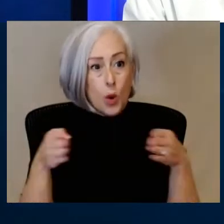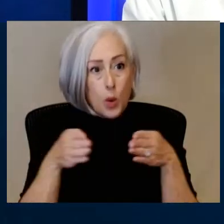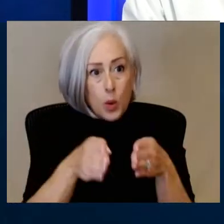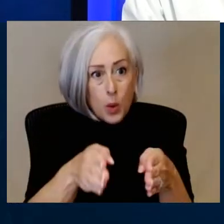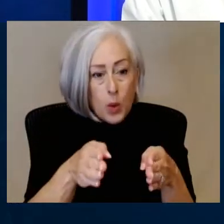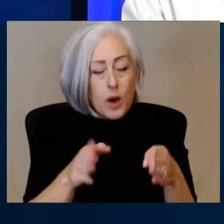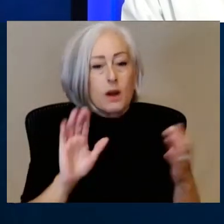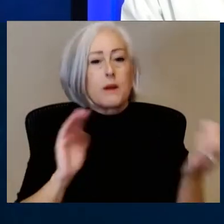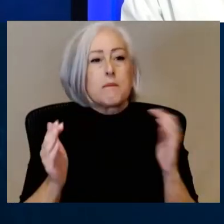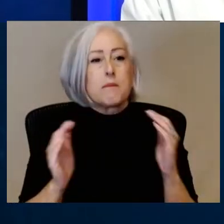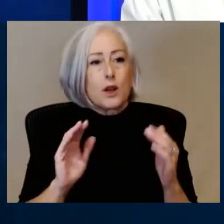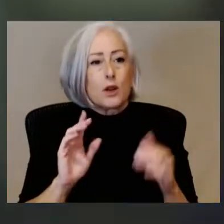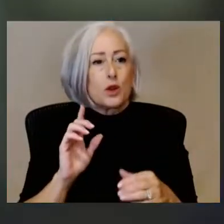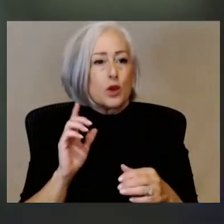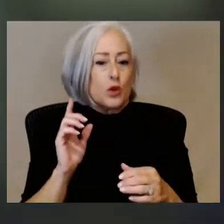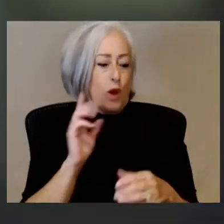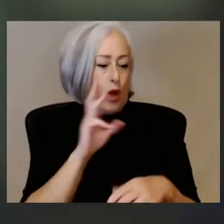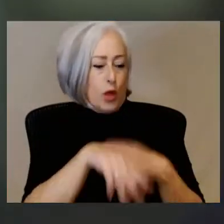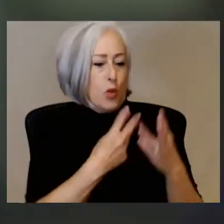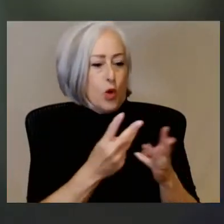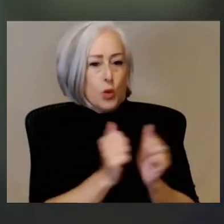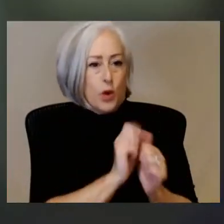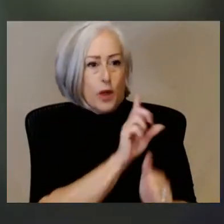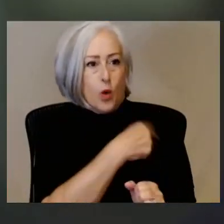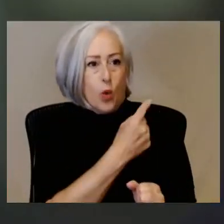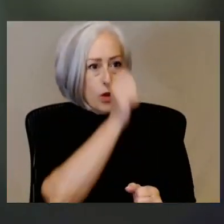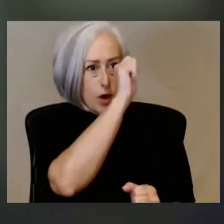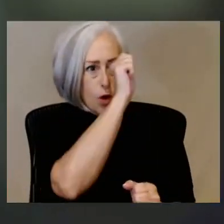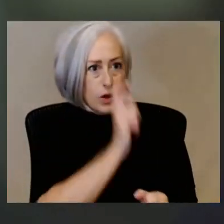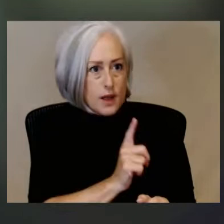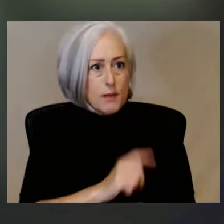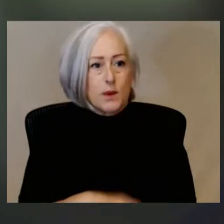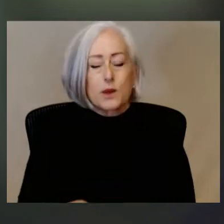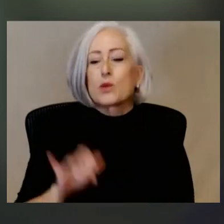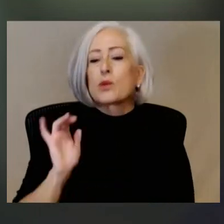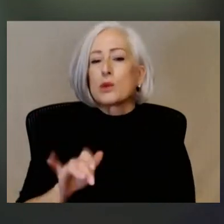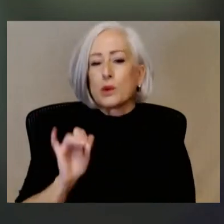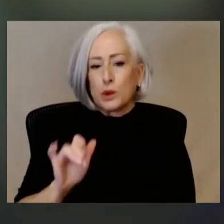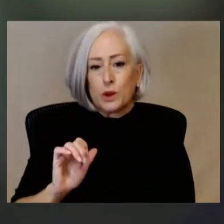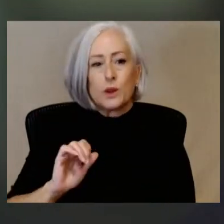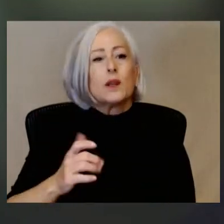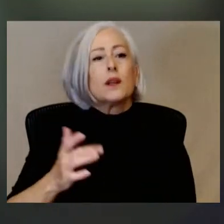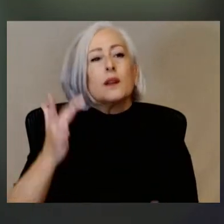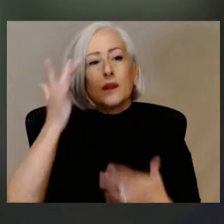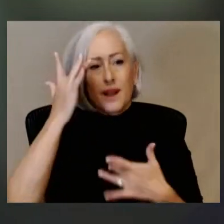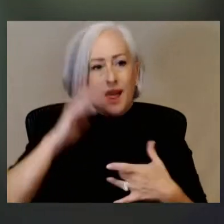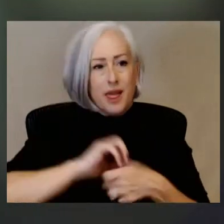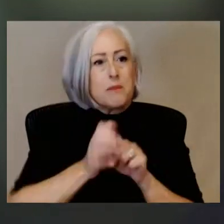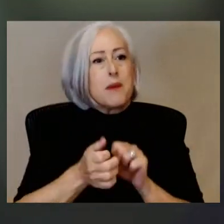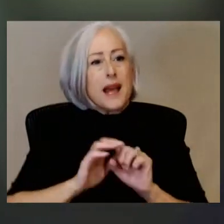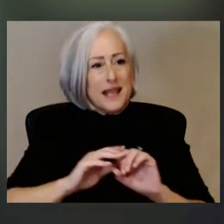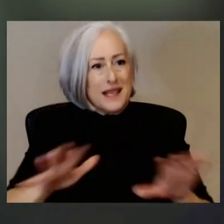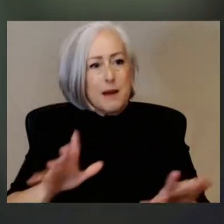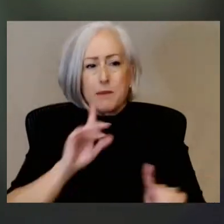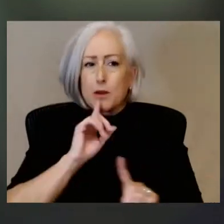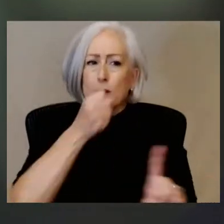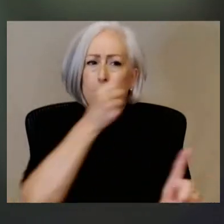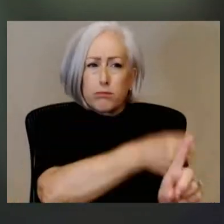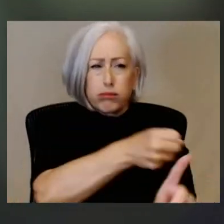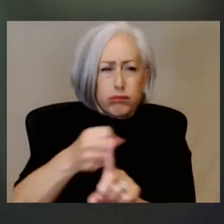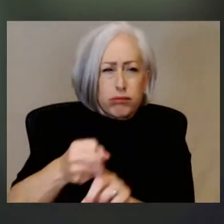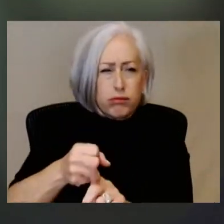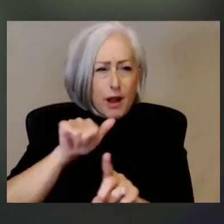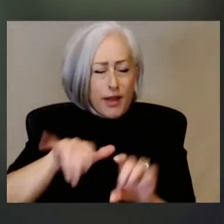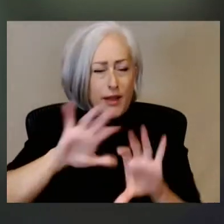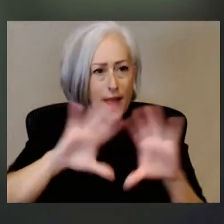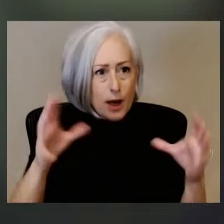to you. Oh my goodness! The pandemic really hit this population very,